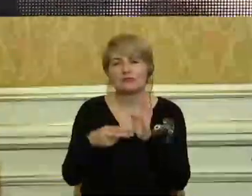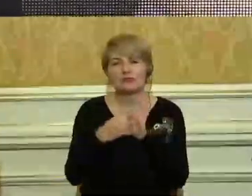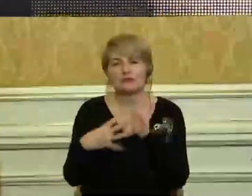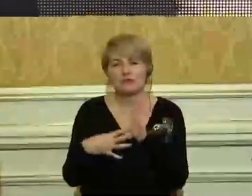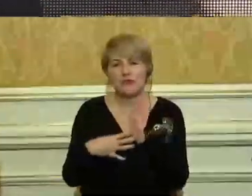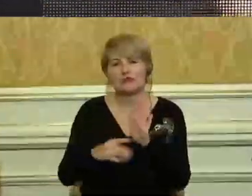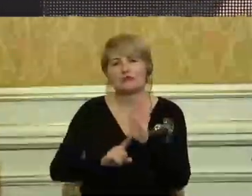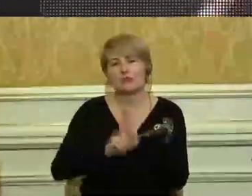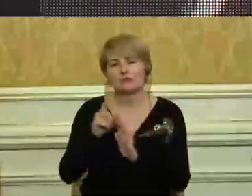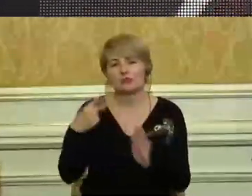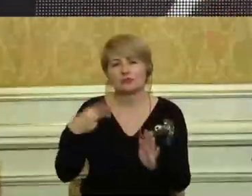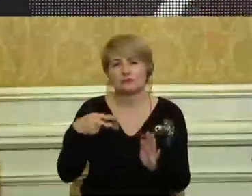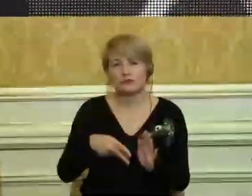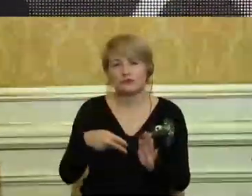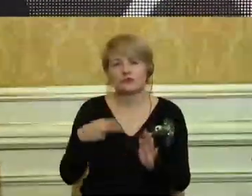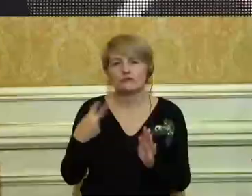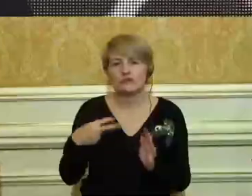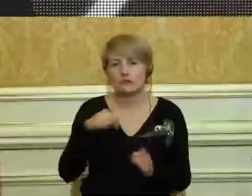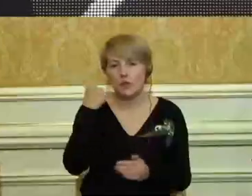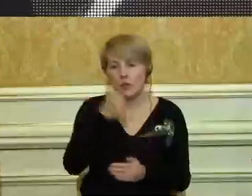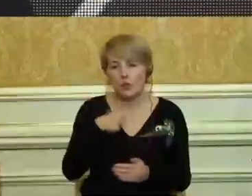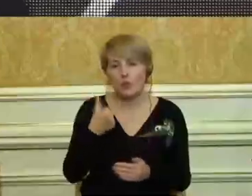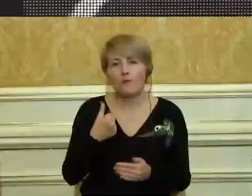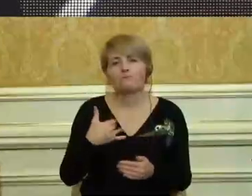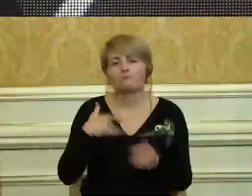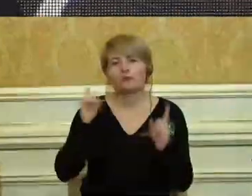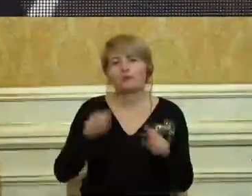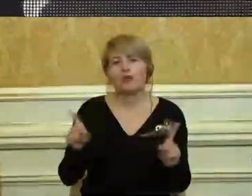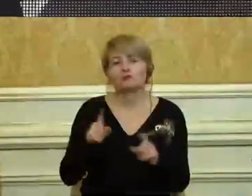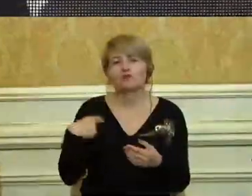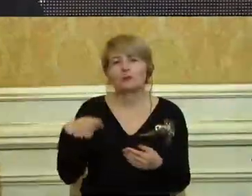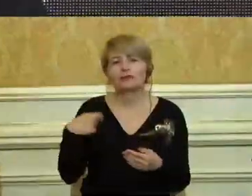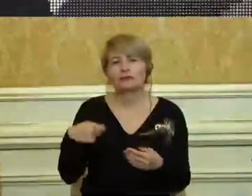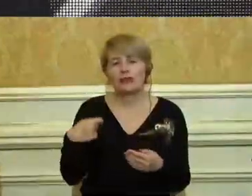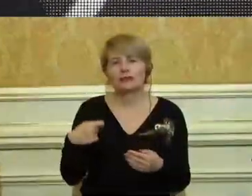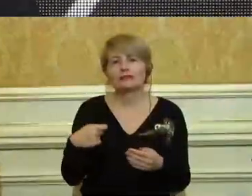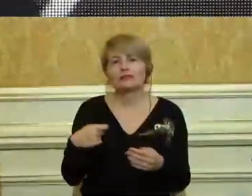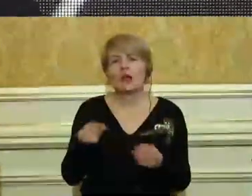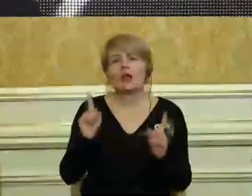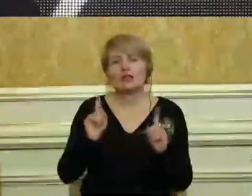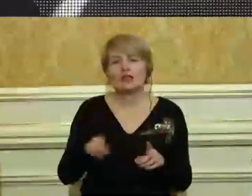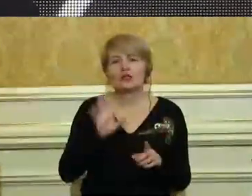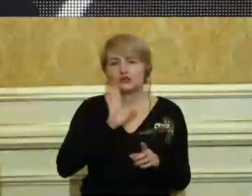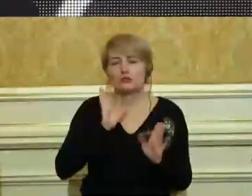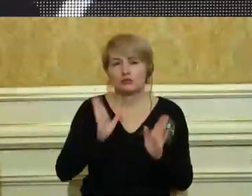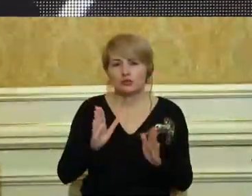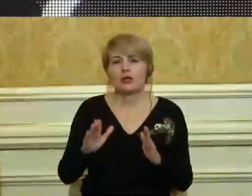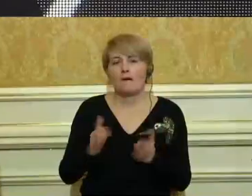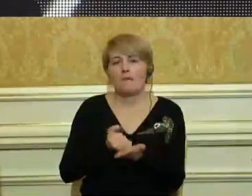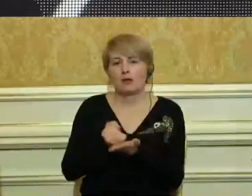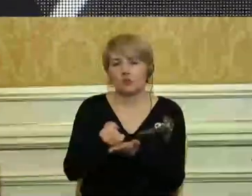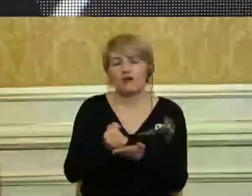current president is going to seek another mandate, but we also have some other candidates from other political